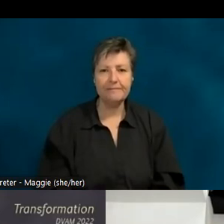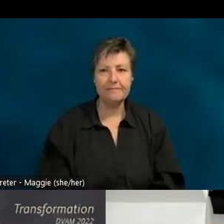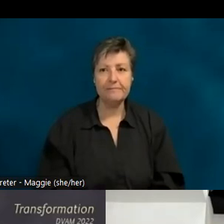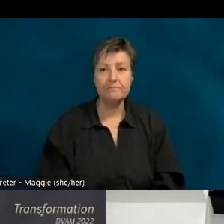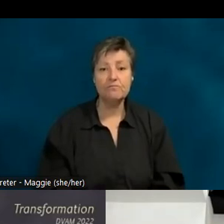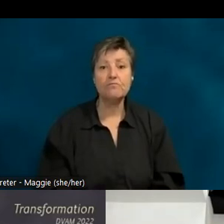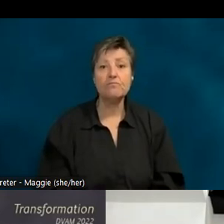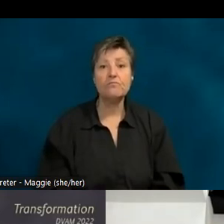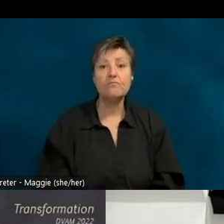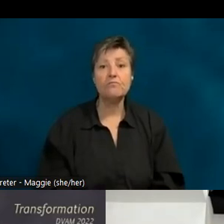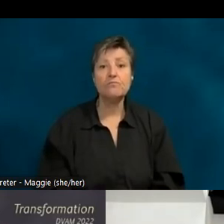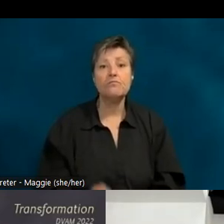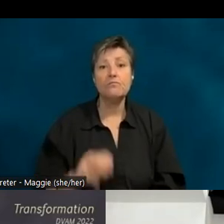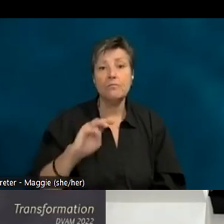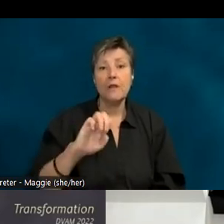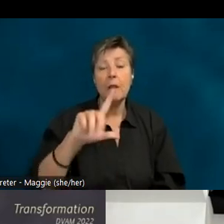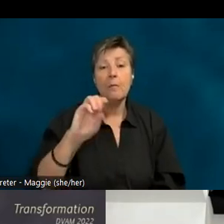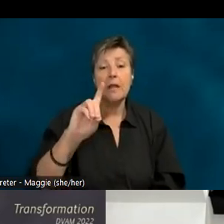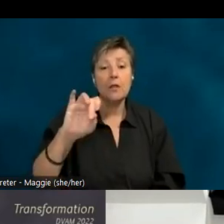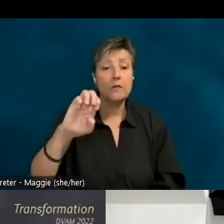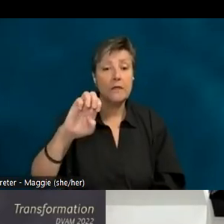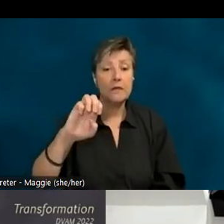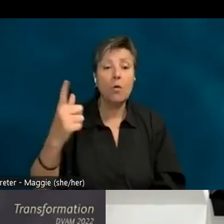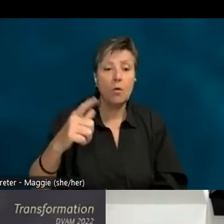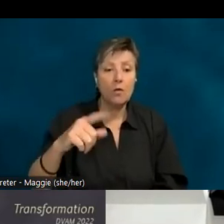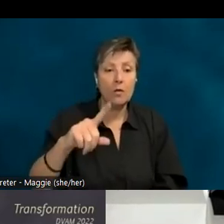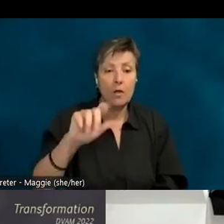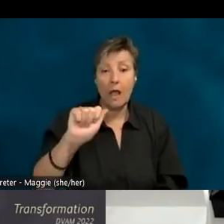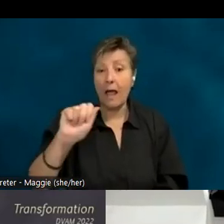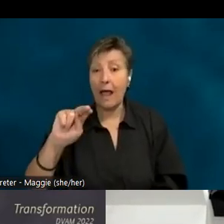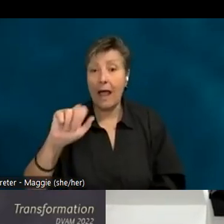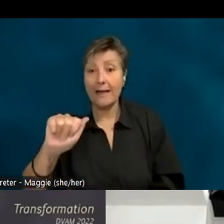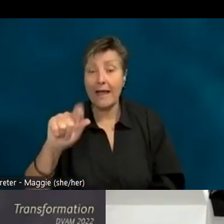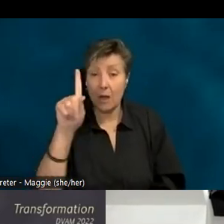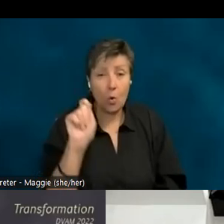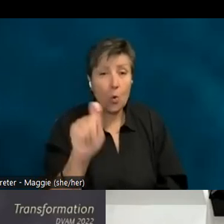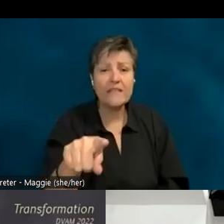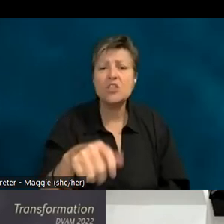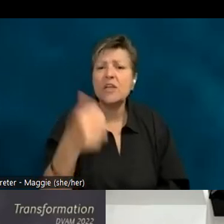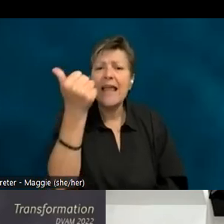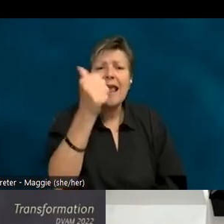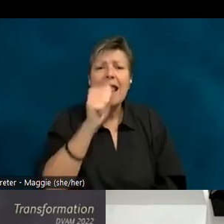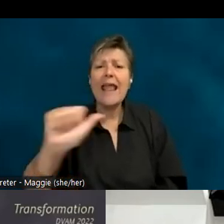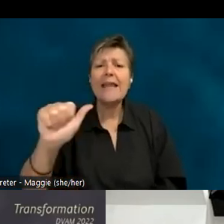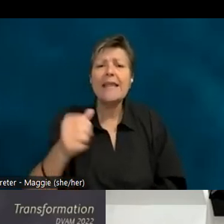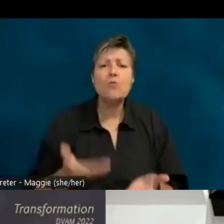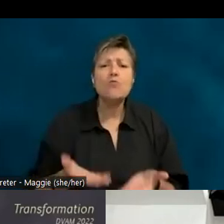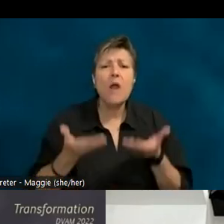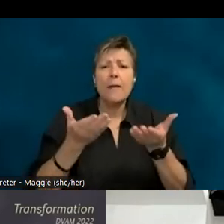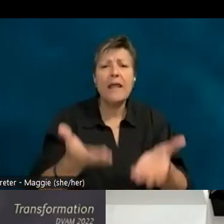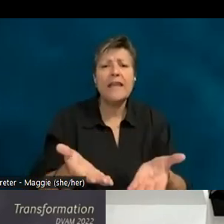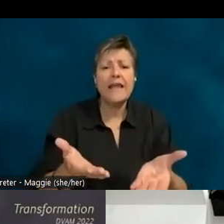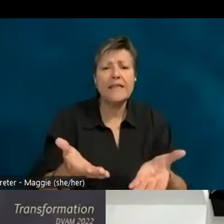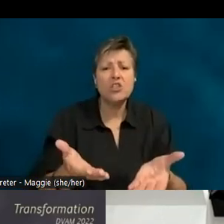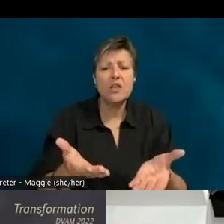So we have oh, go ahead. Oh, I have a question. Would there be any recommendation with